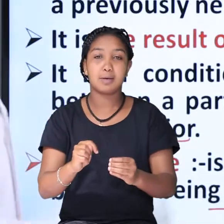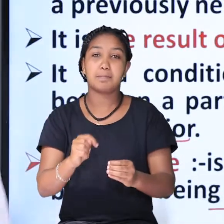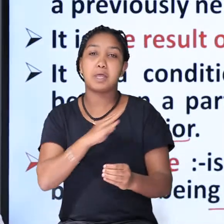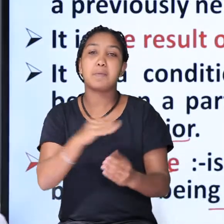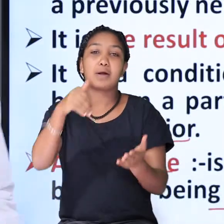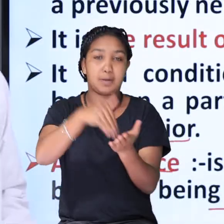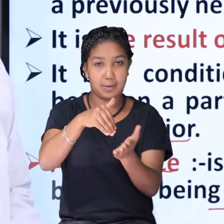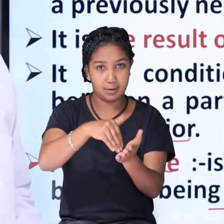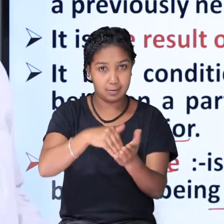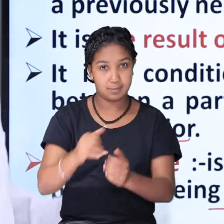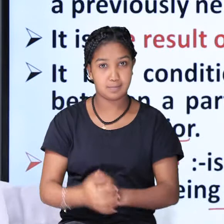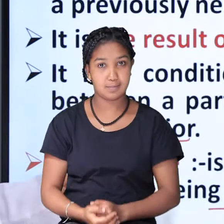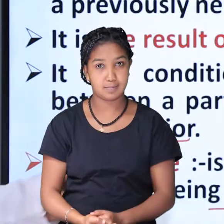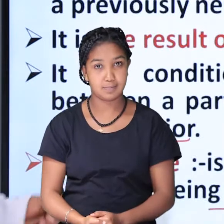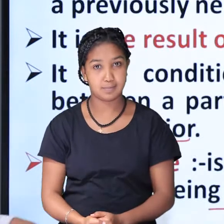repeated.